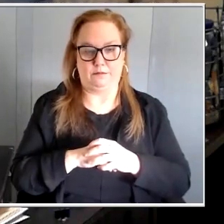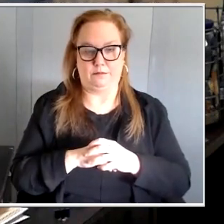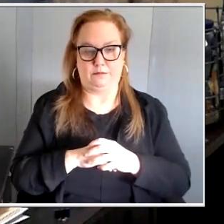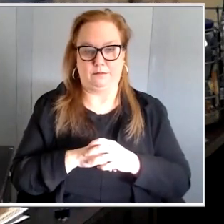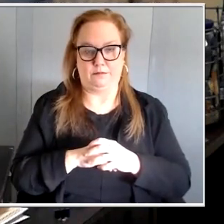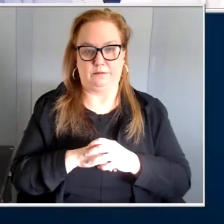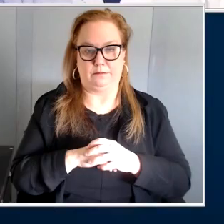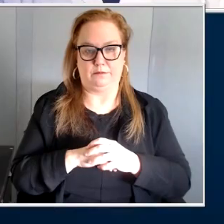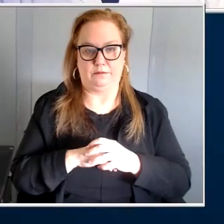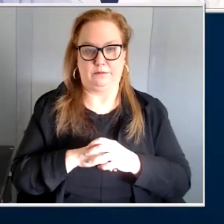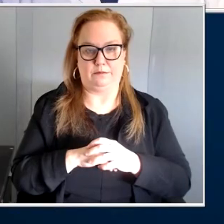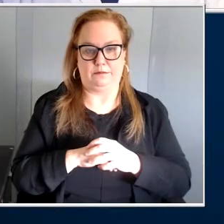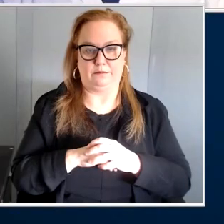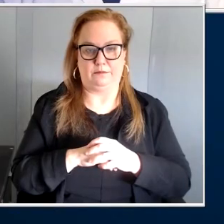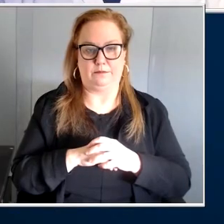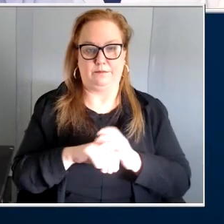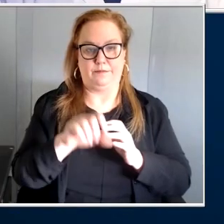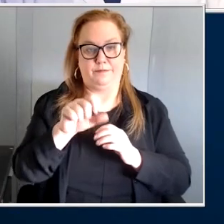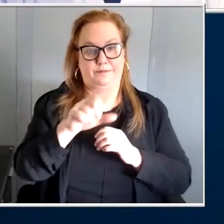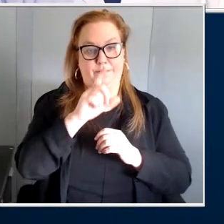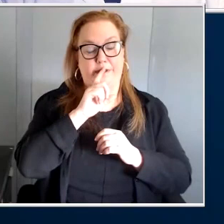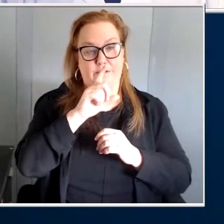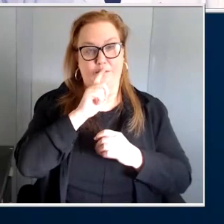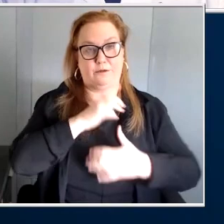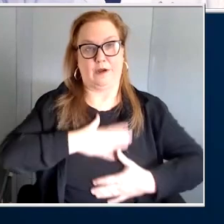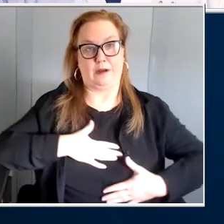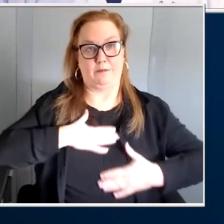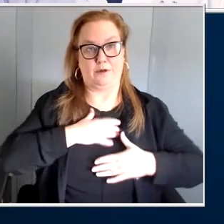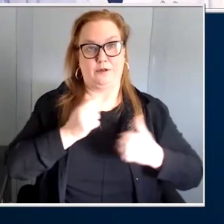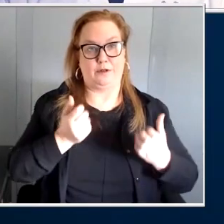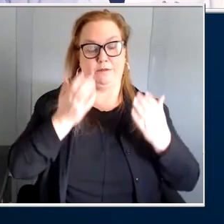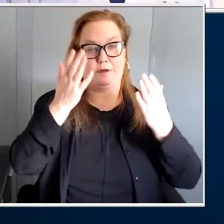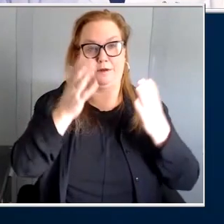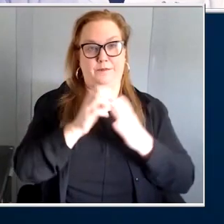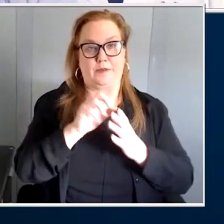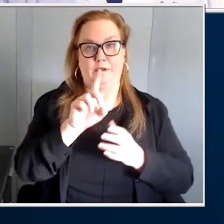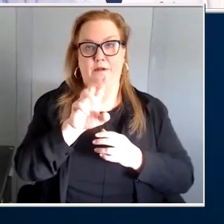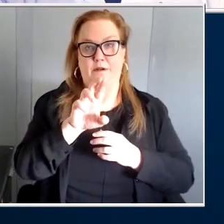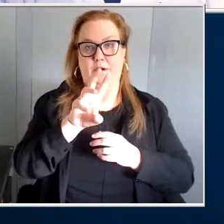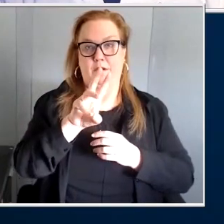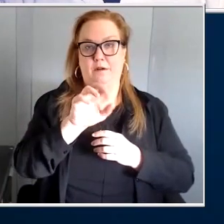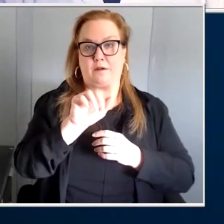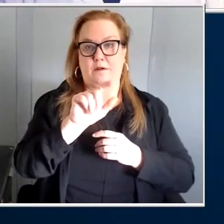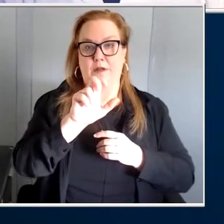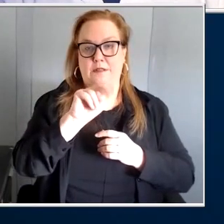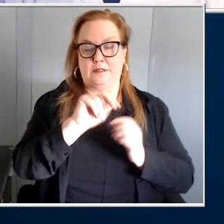Yeah, I think that's very true. I appreciate you bringing that up. Dr. Watson.